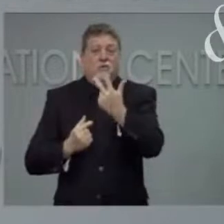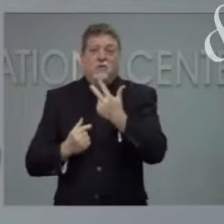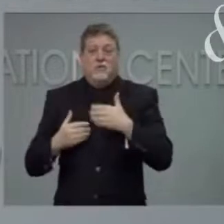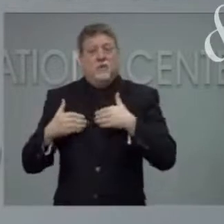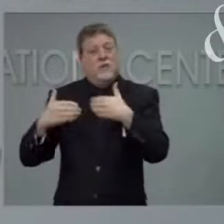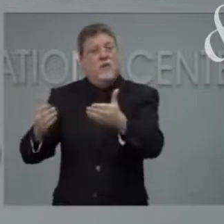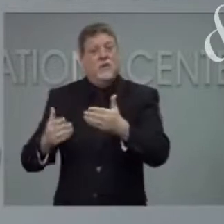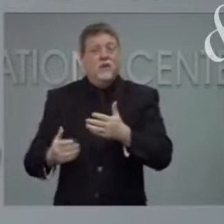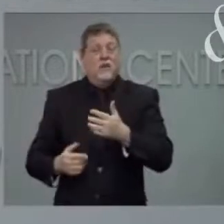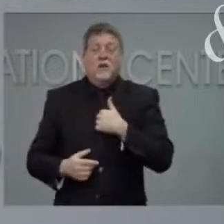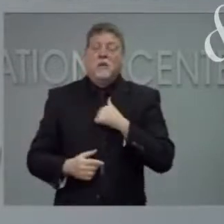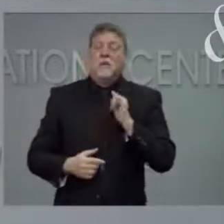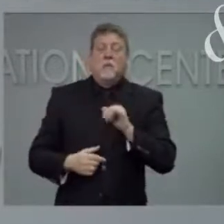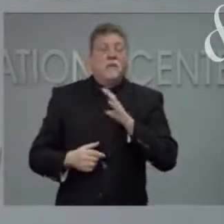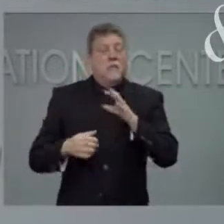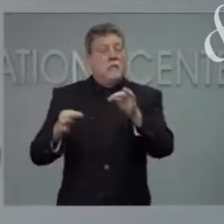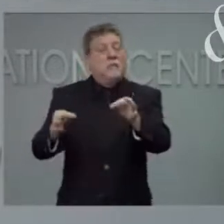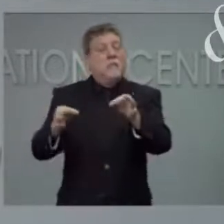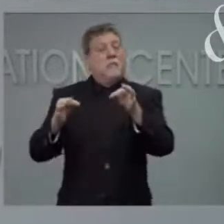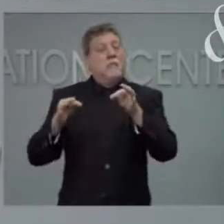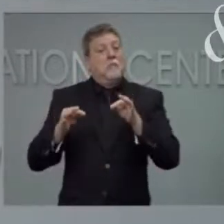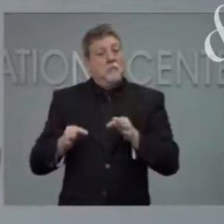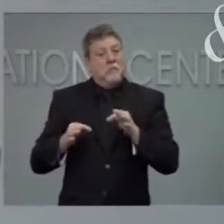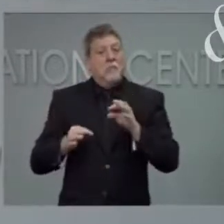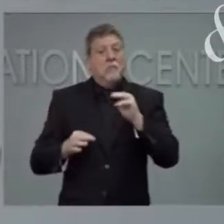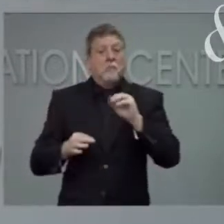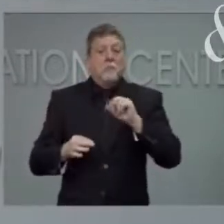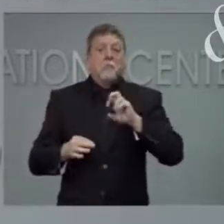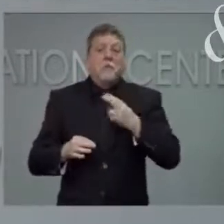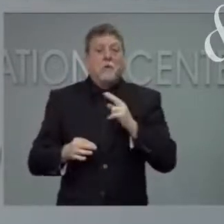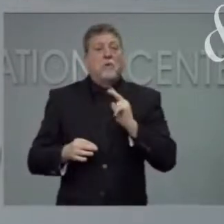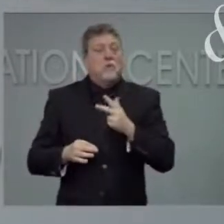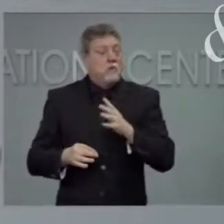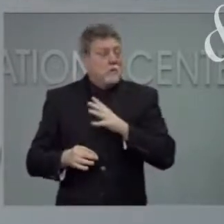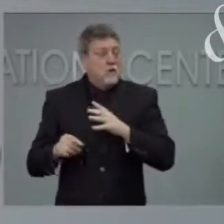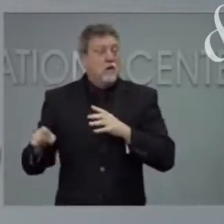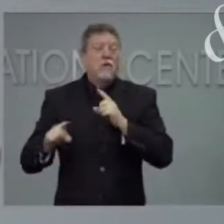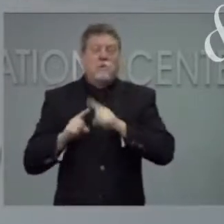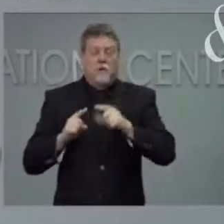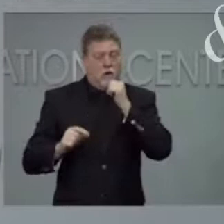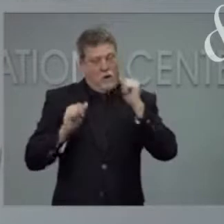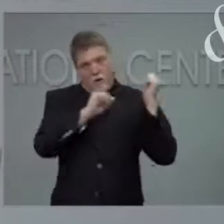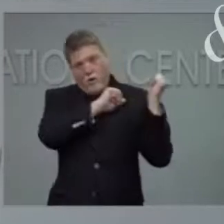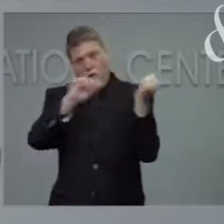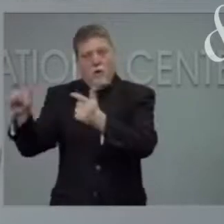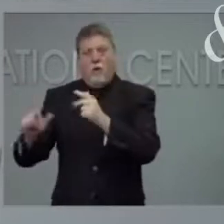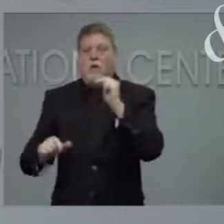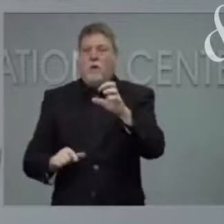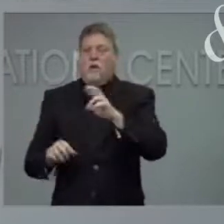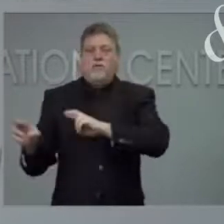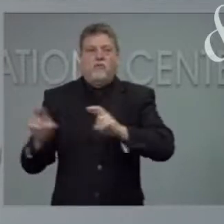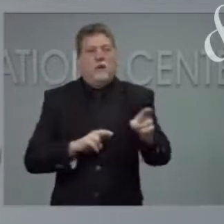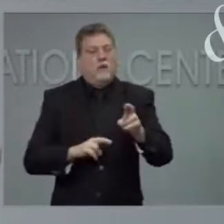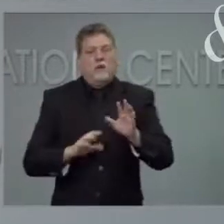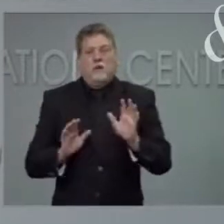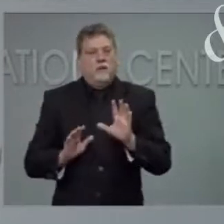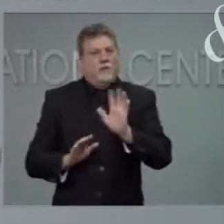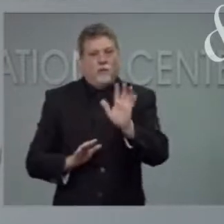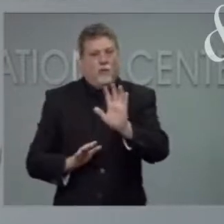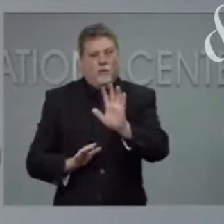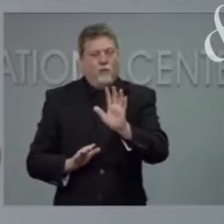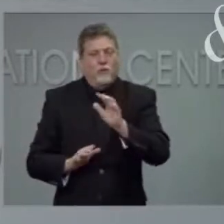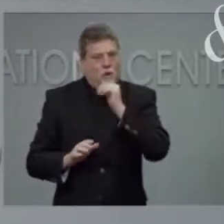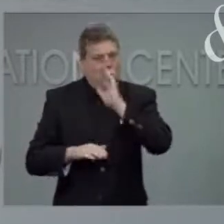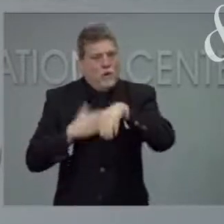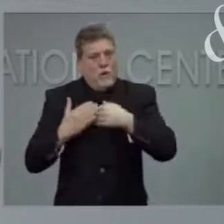this up. Now, some parts of the state, some providers aren't going to be ready to move to group 3. And we want to make sure that a lot of people